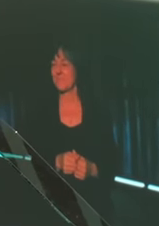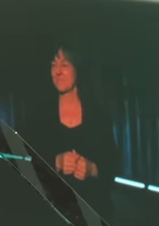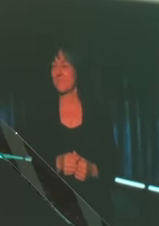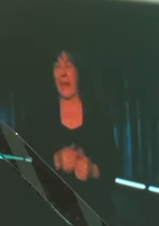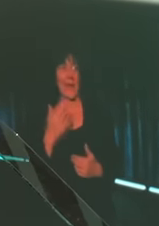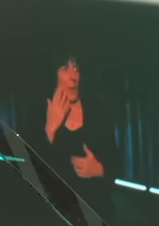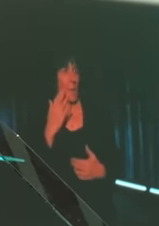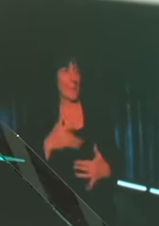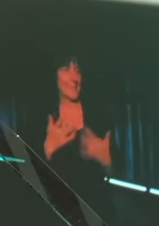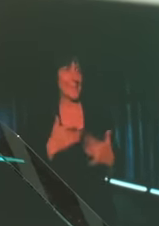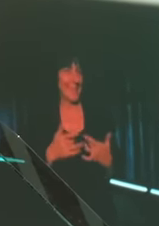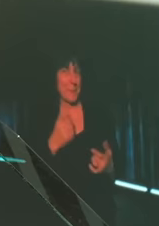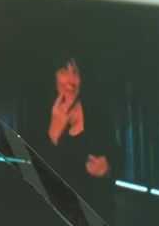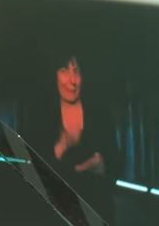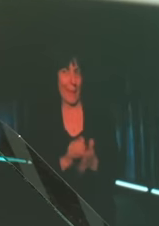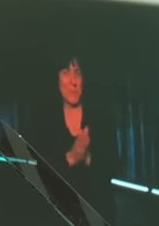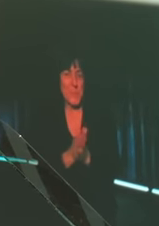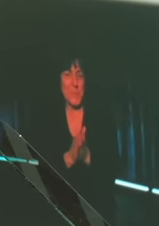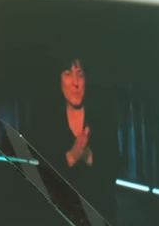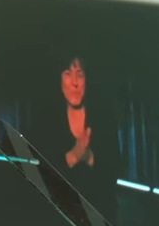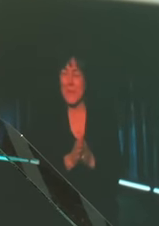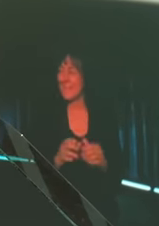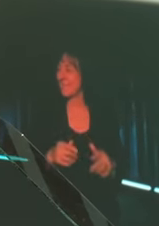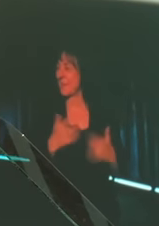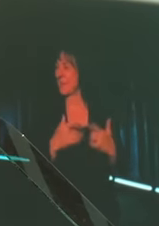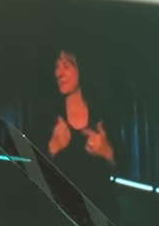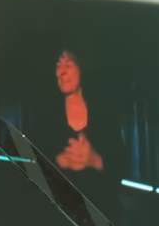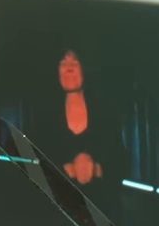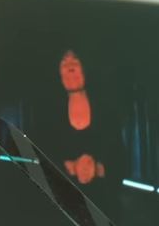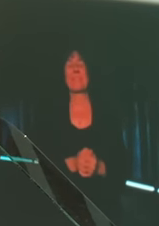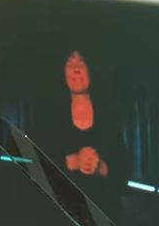I know, I was very excited as someone who has been to IHS.